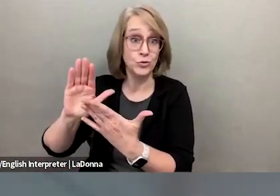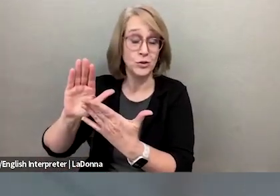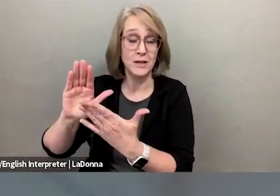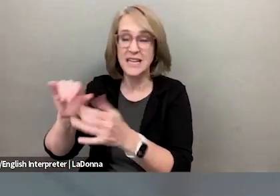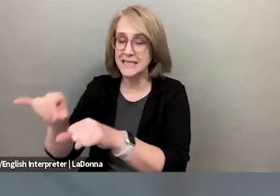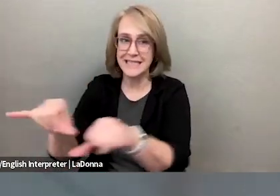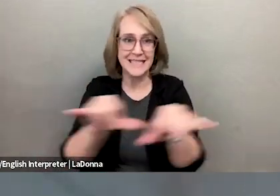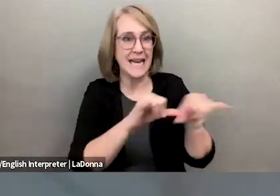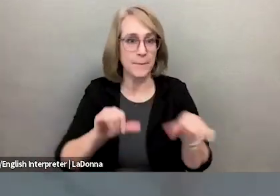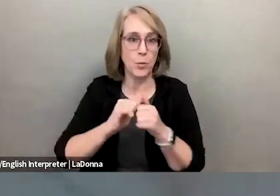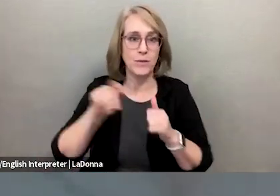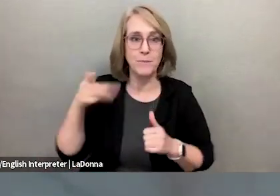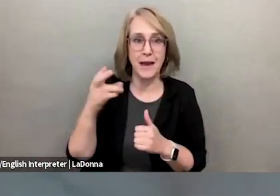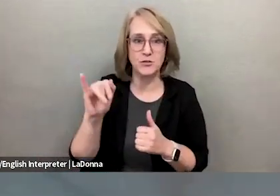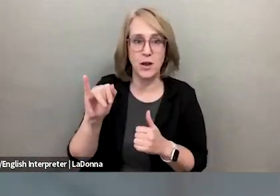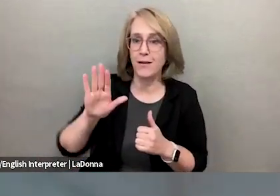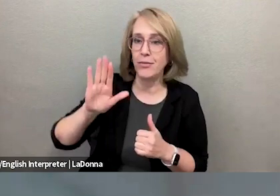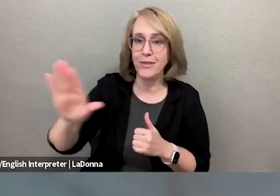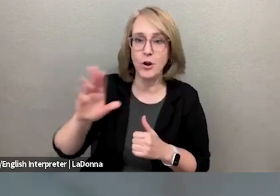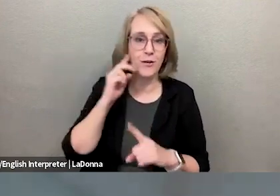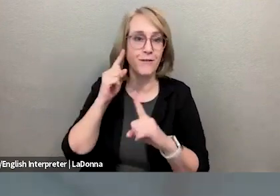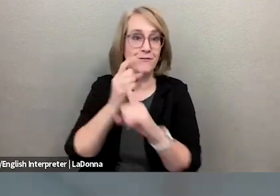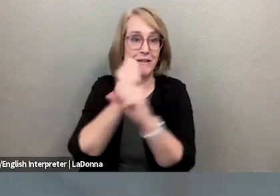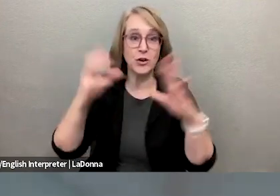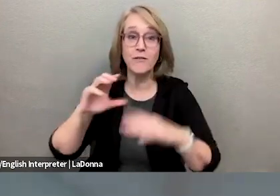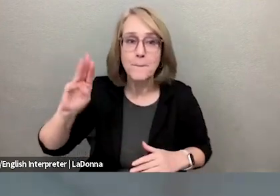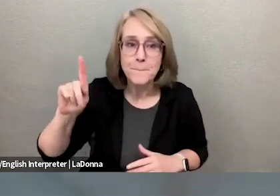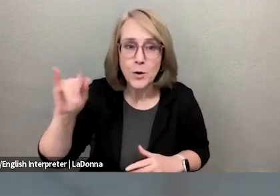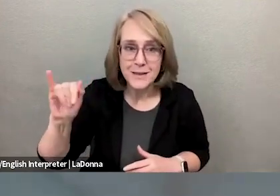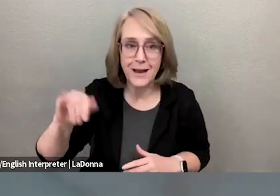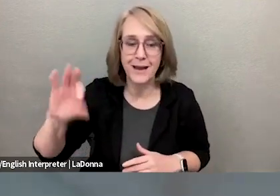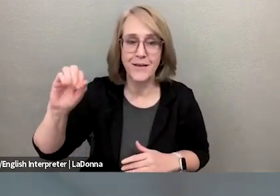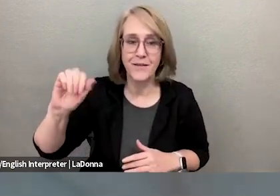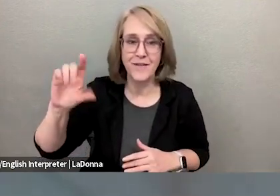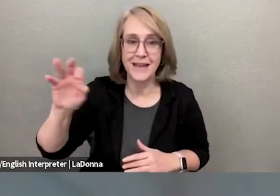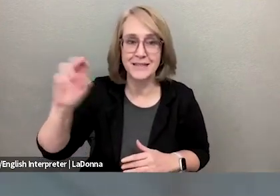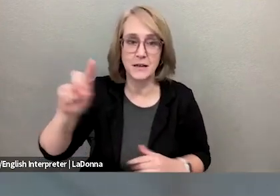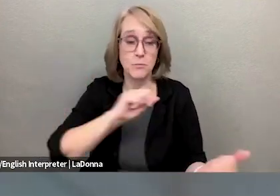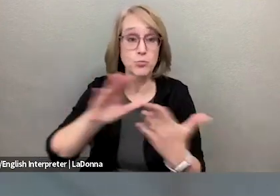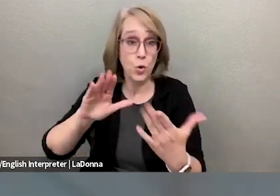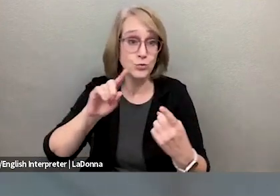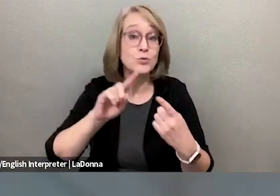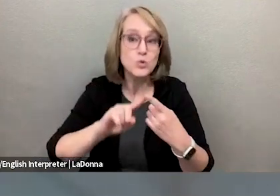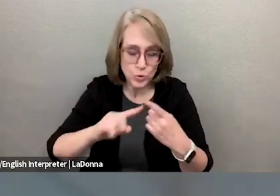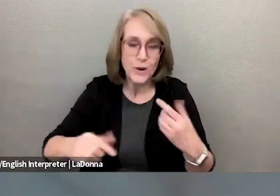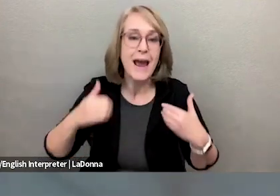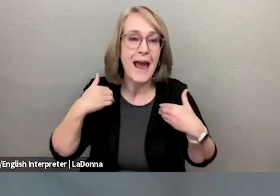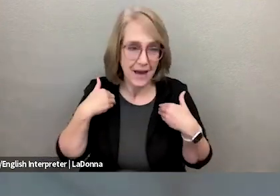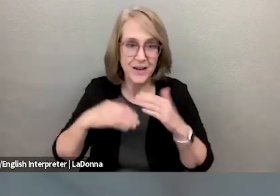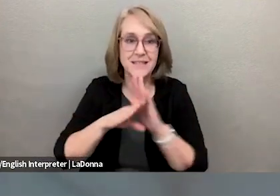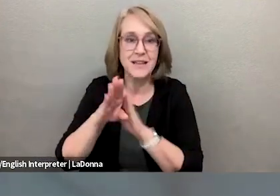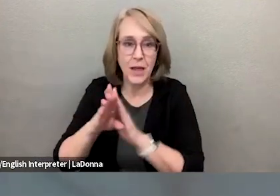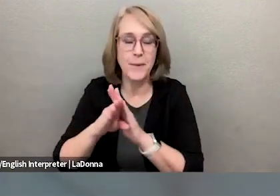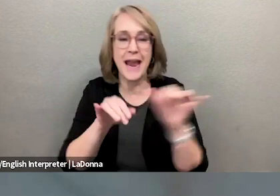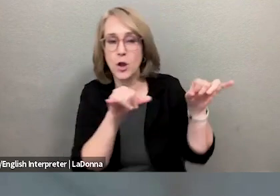closely with PHI's vision of a multifaceted approach to developing out a